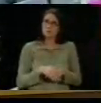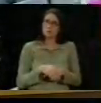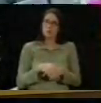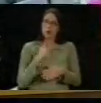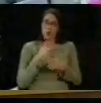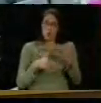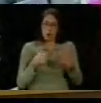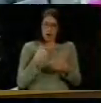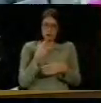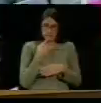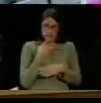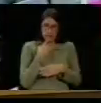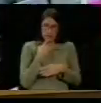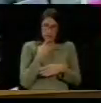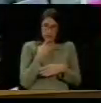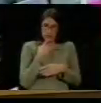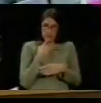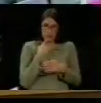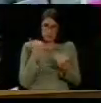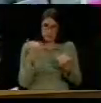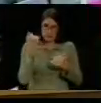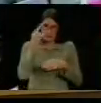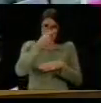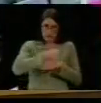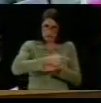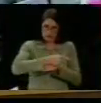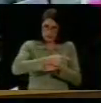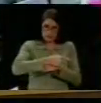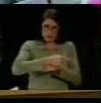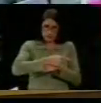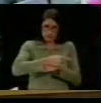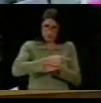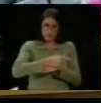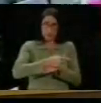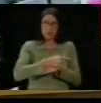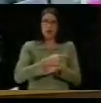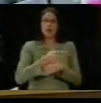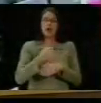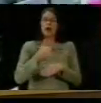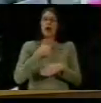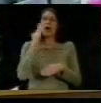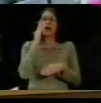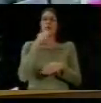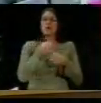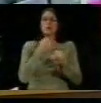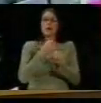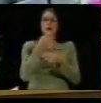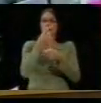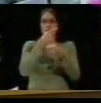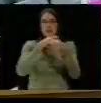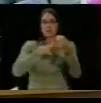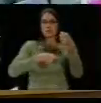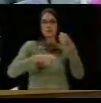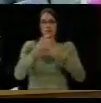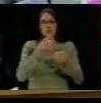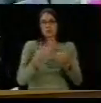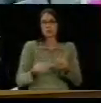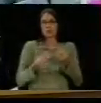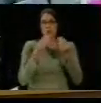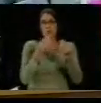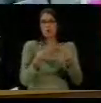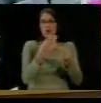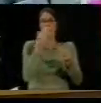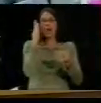And what I'm saying here today is that I'm going to make a substitute motion. And this will